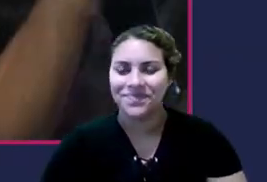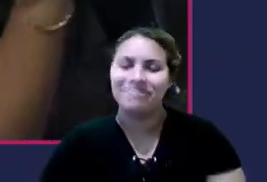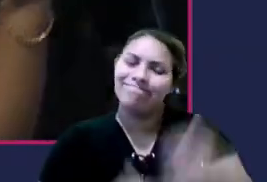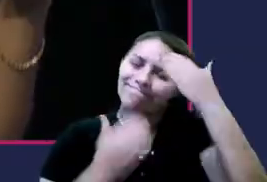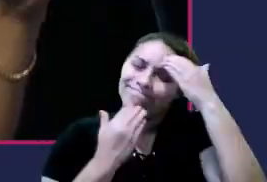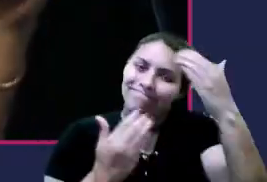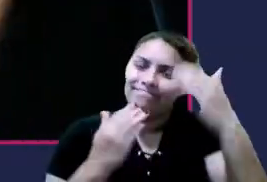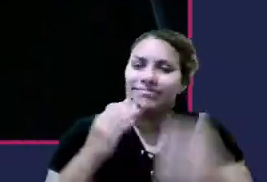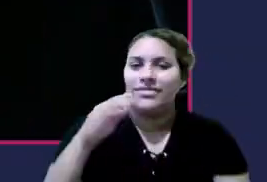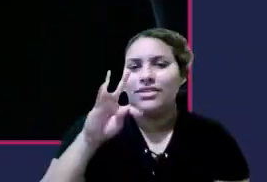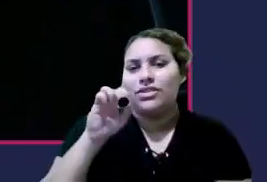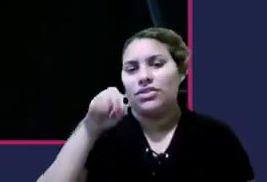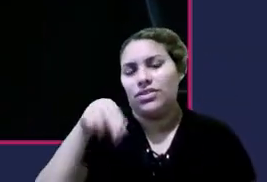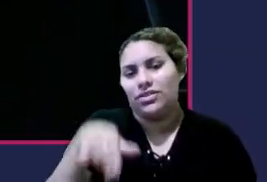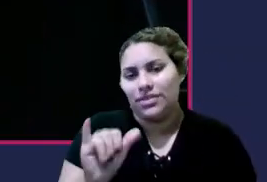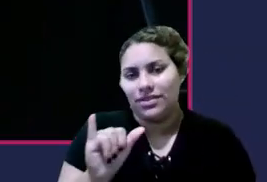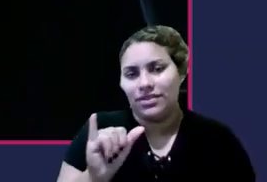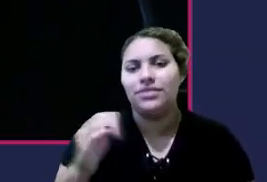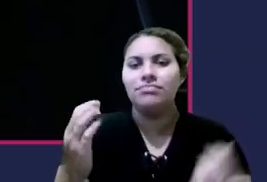Thank you so much, Tony.